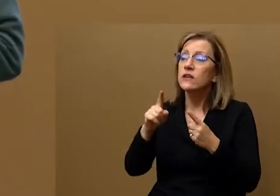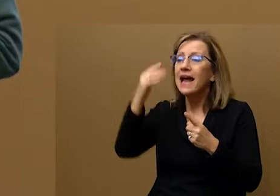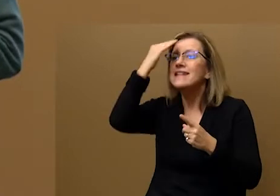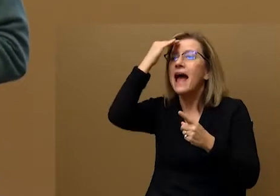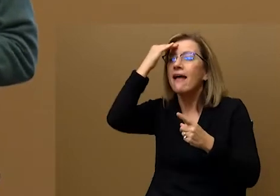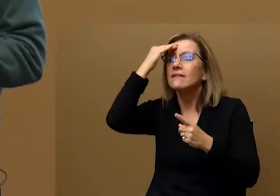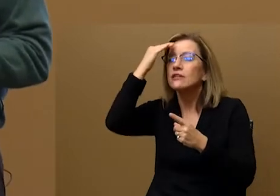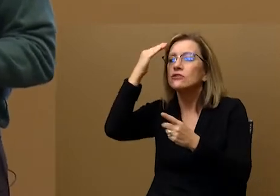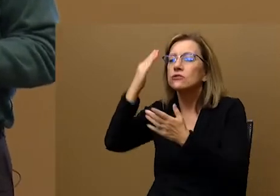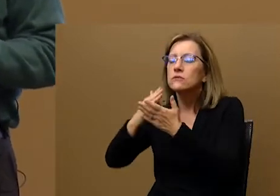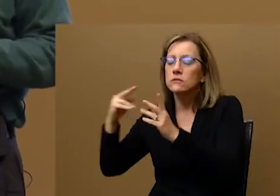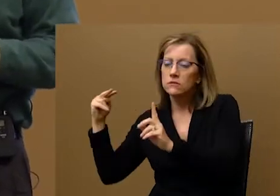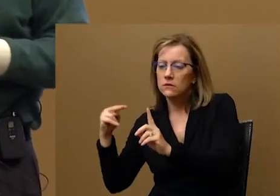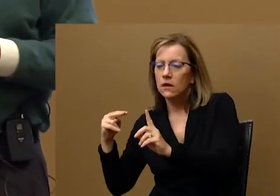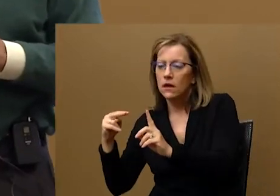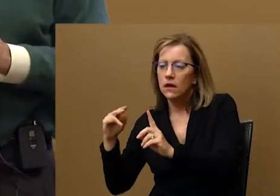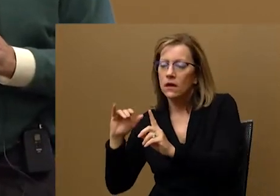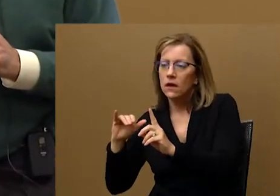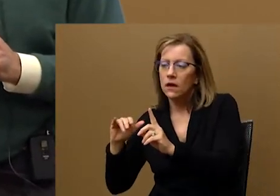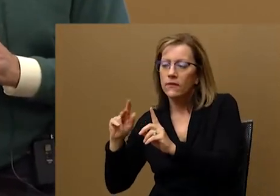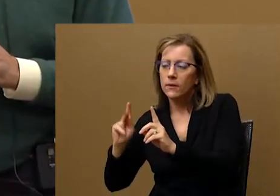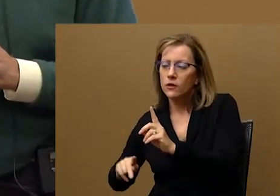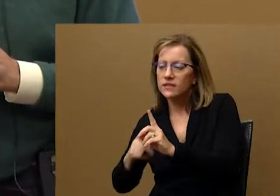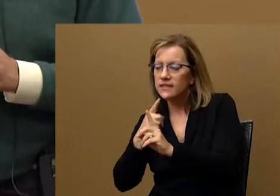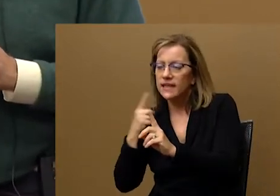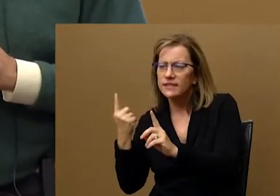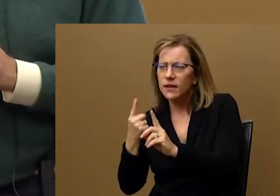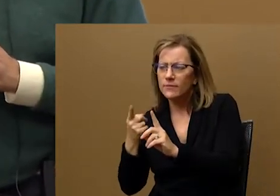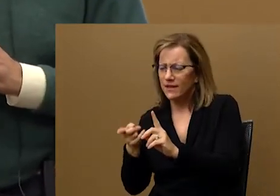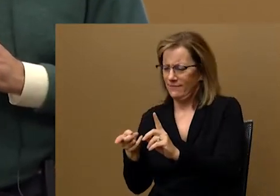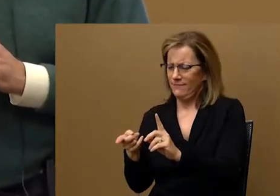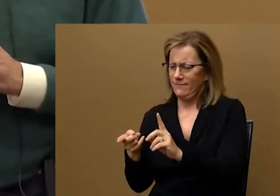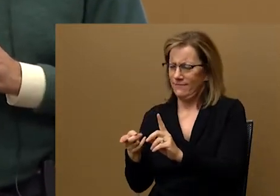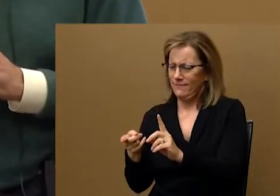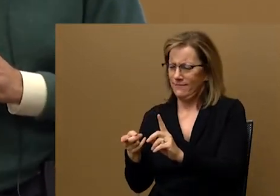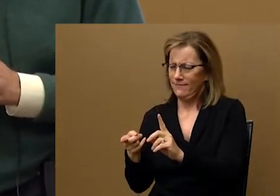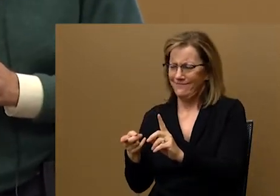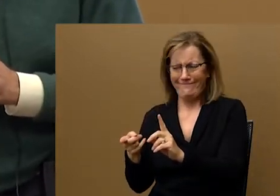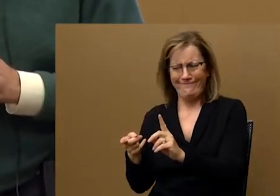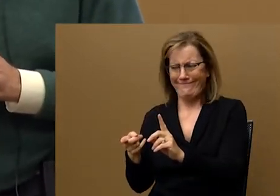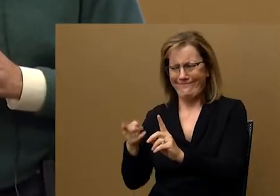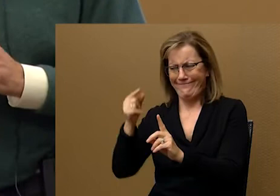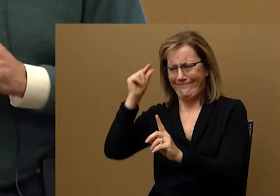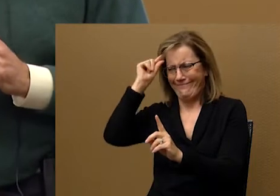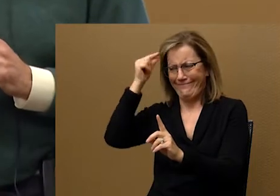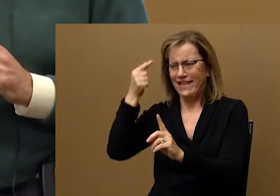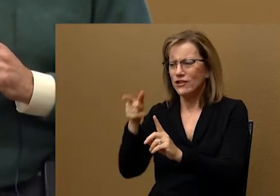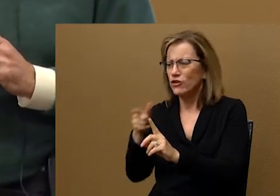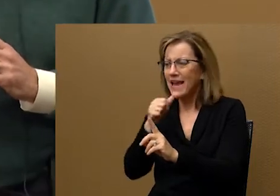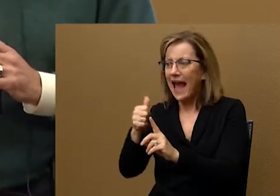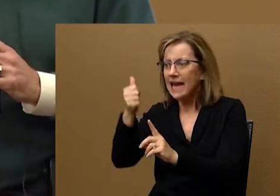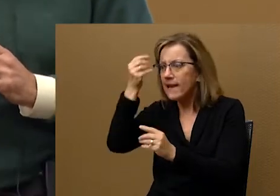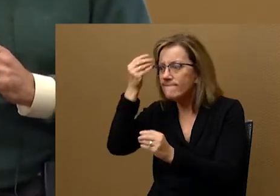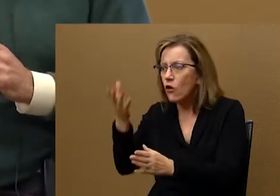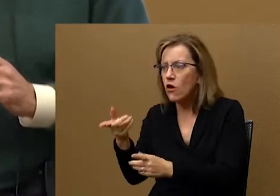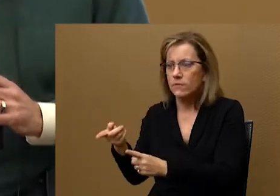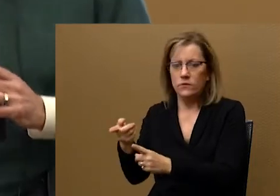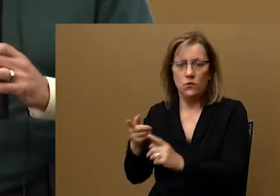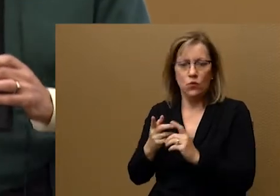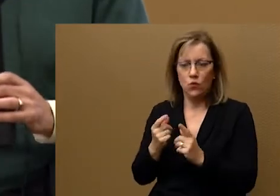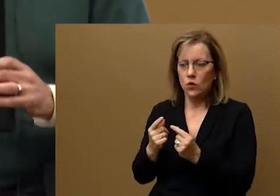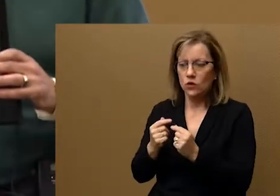there's a knowledge dimension. Okay, this person just said something incredibly uninformed. How do I educate? How do